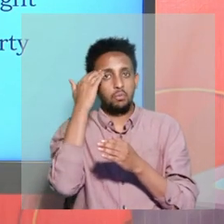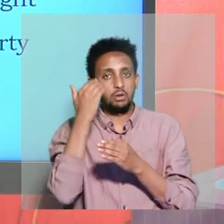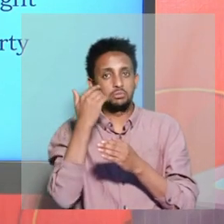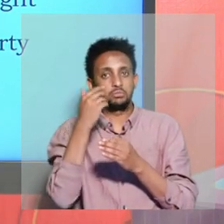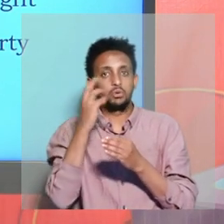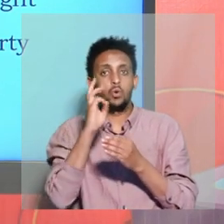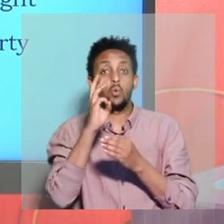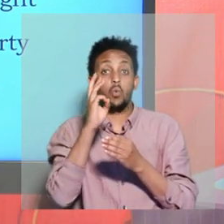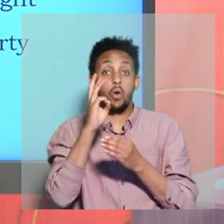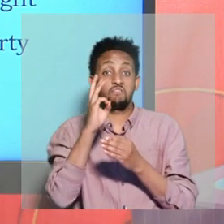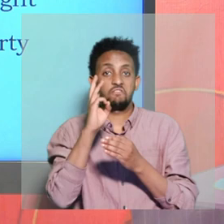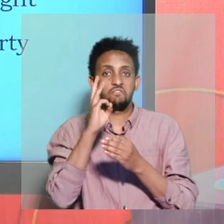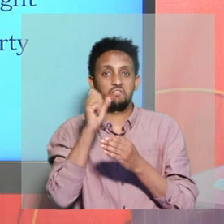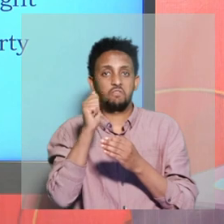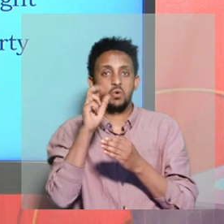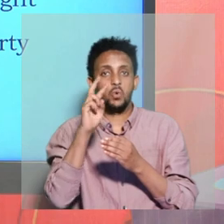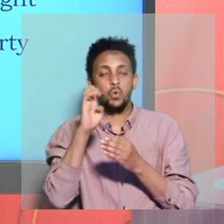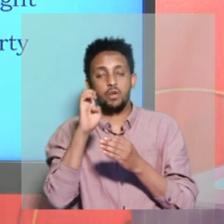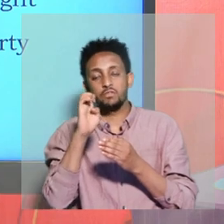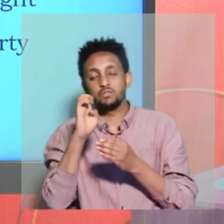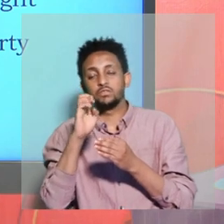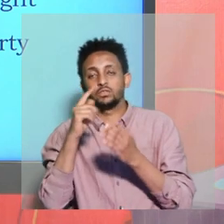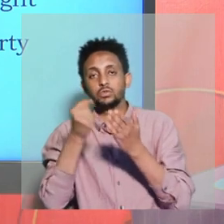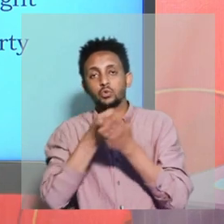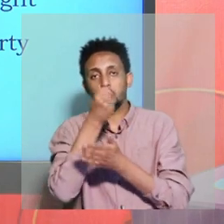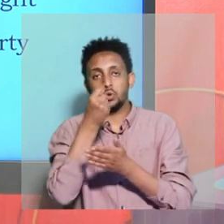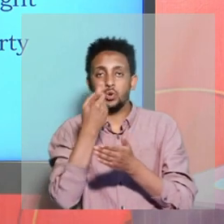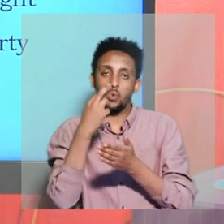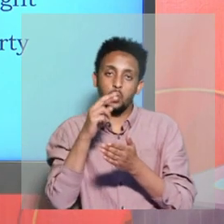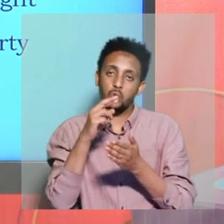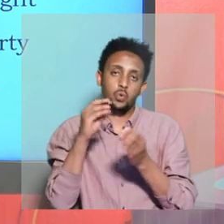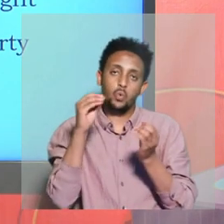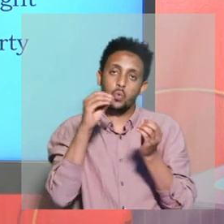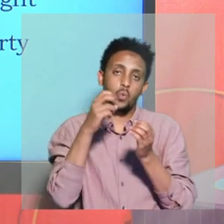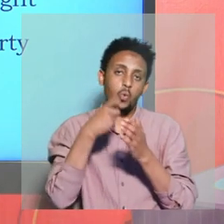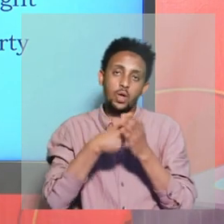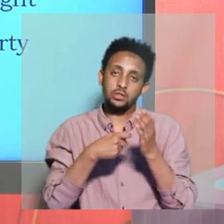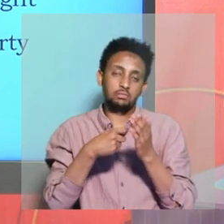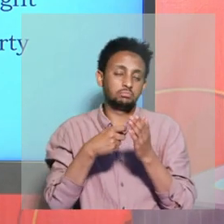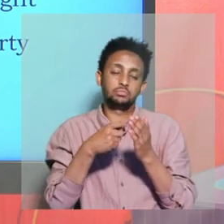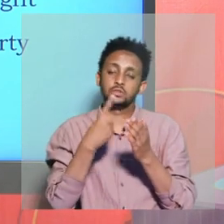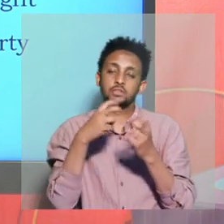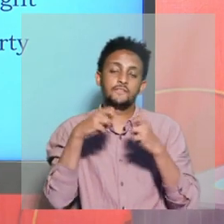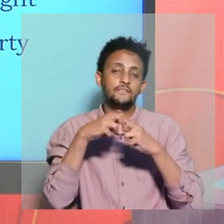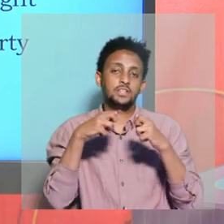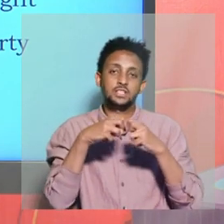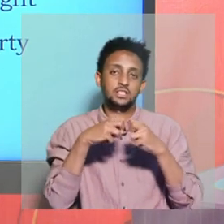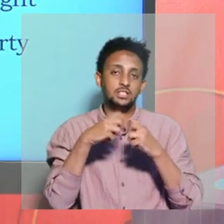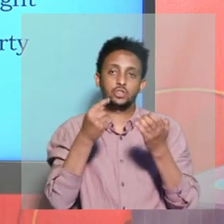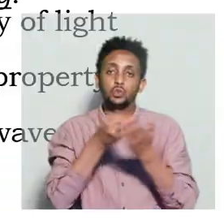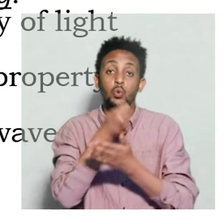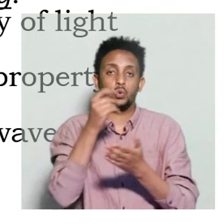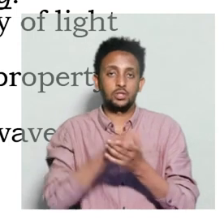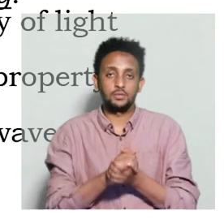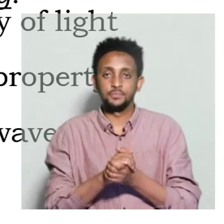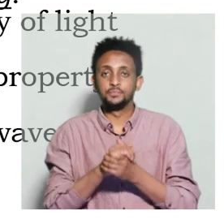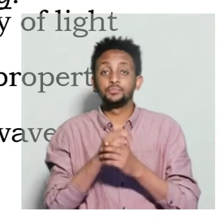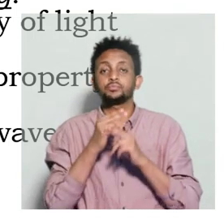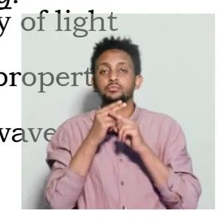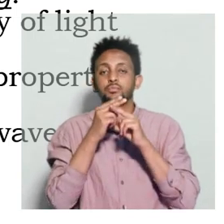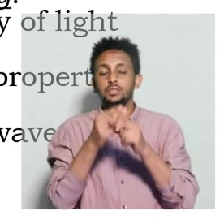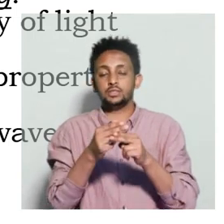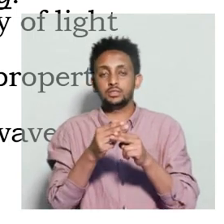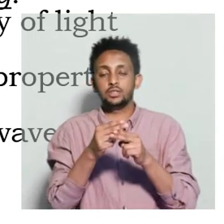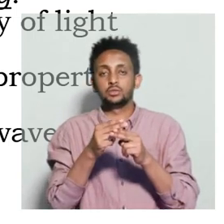wave theory and corpuscular theory, as well as the quantum or the modern physicist's theory, known to be the quantum